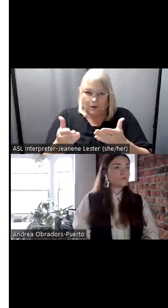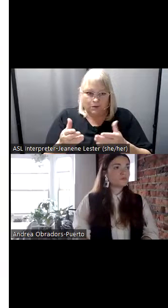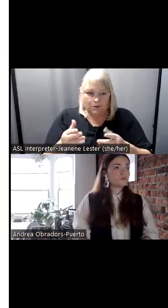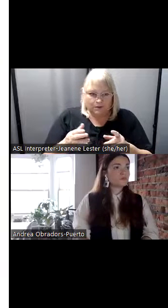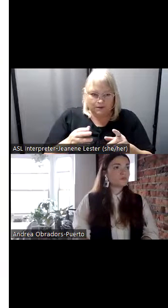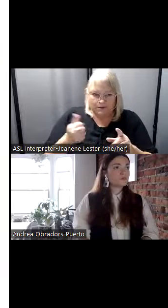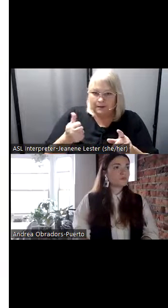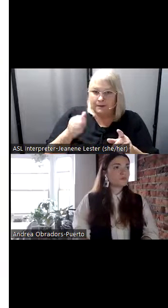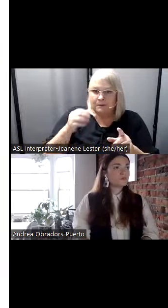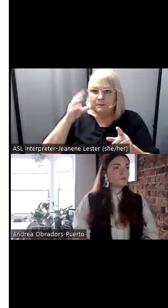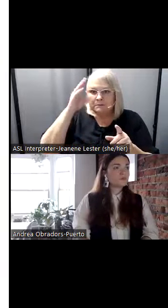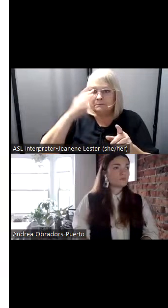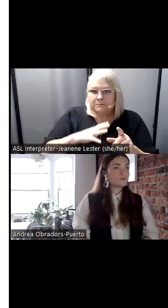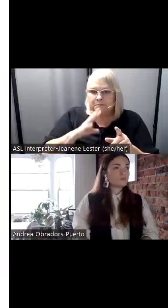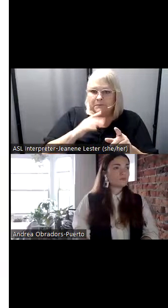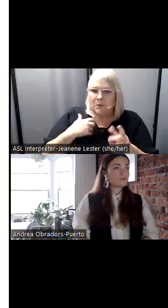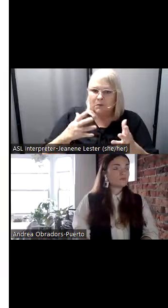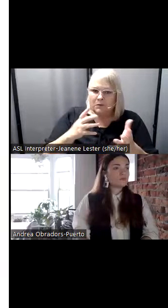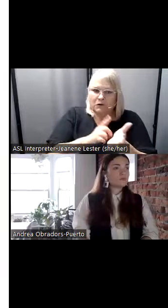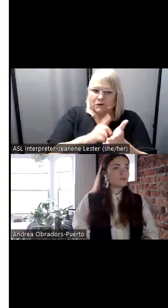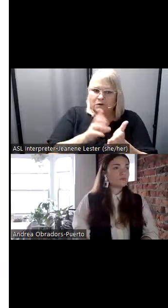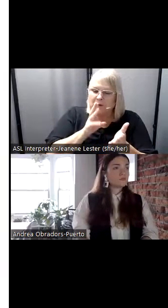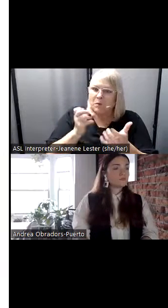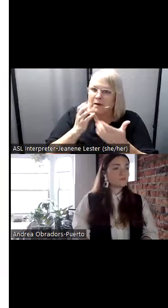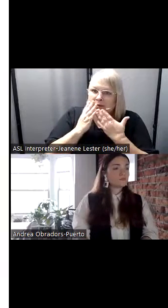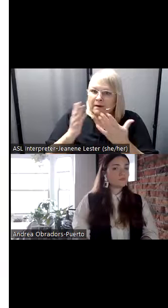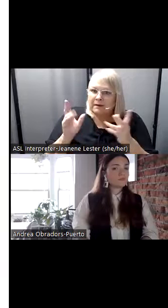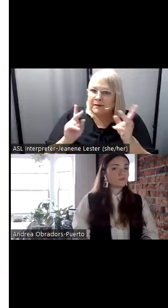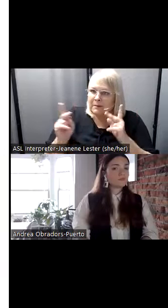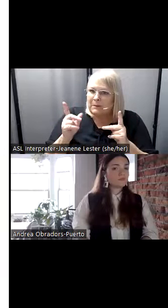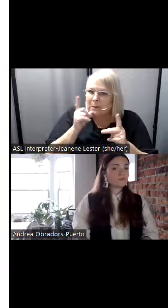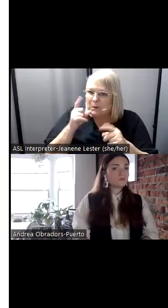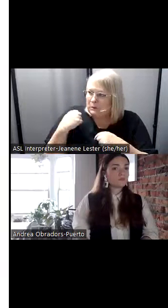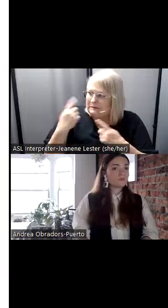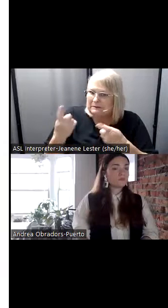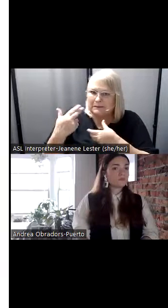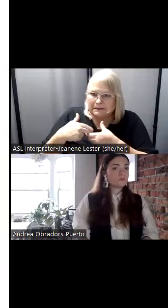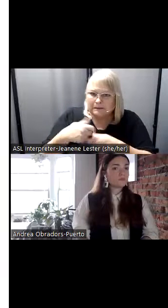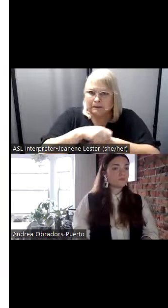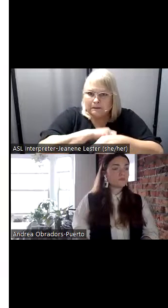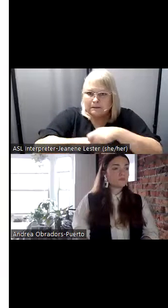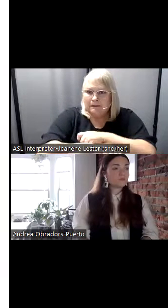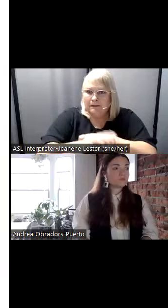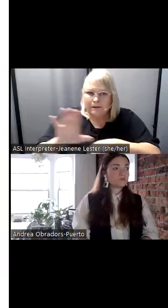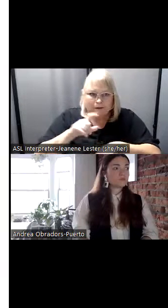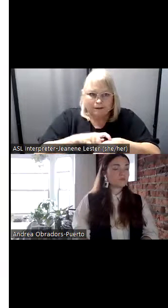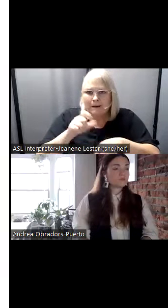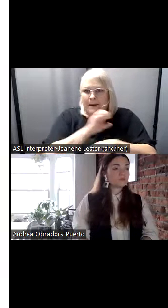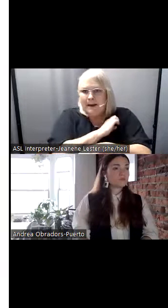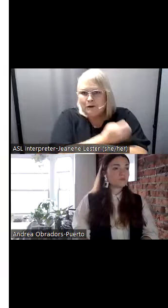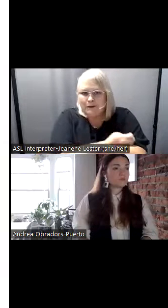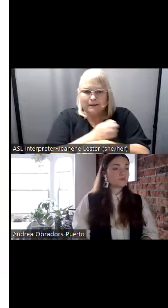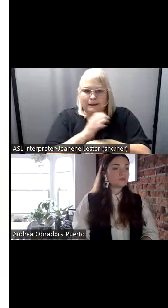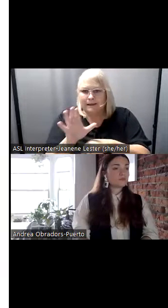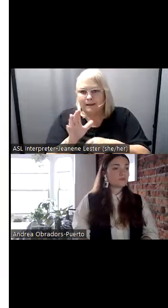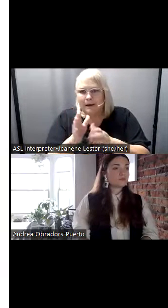participated. They invested a lot of time and energy and clear passion to the work. I am always amazed how